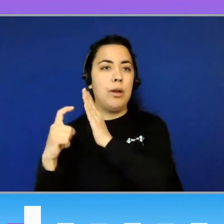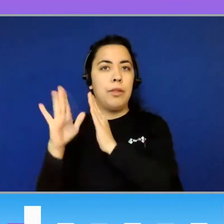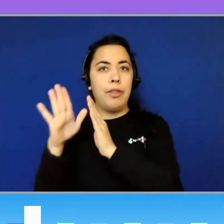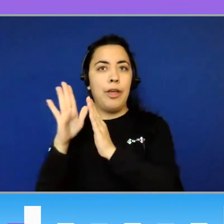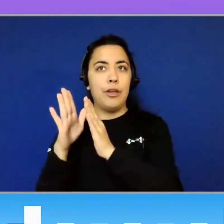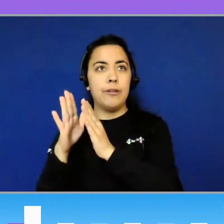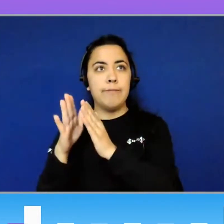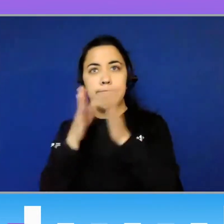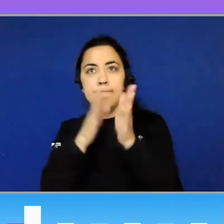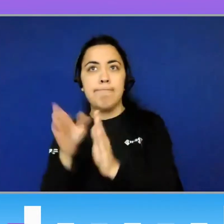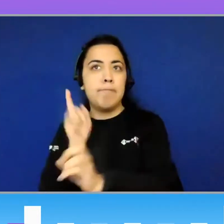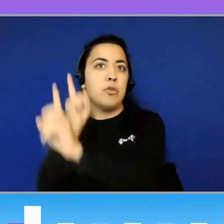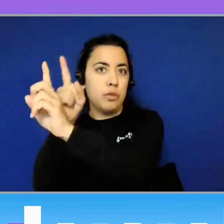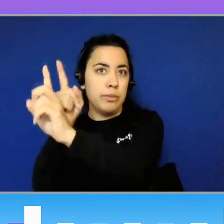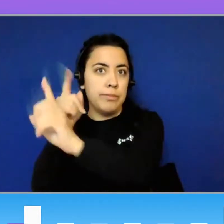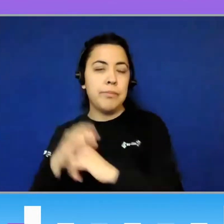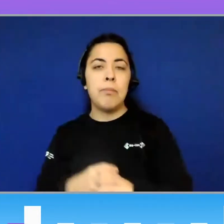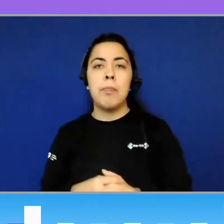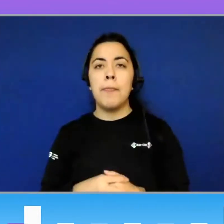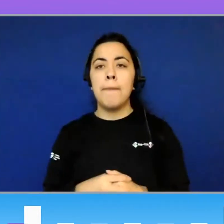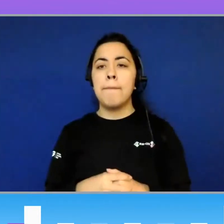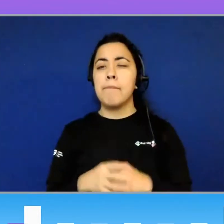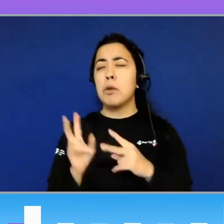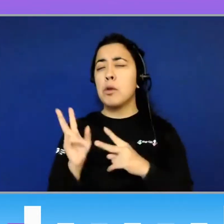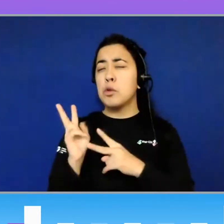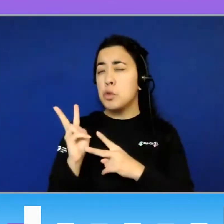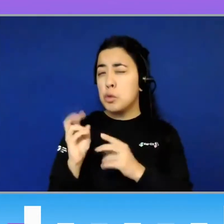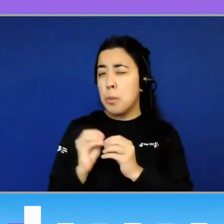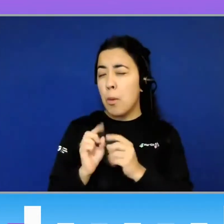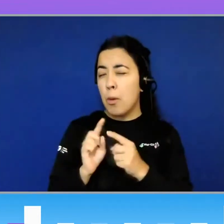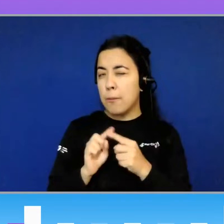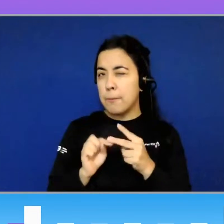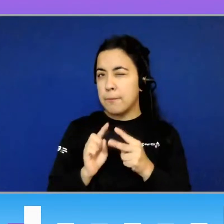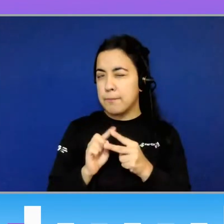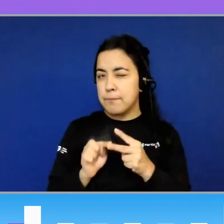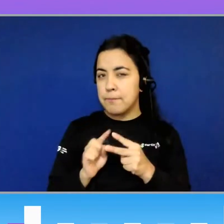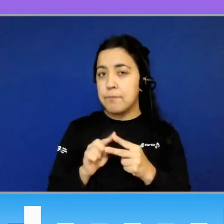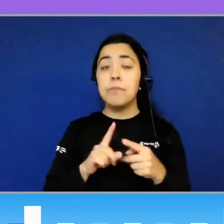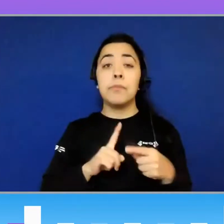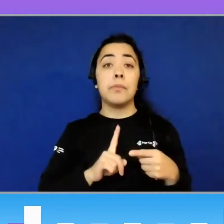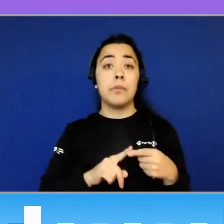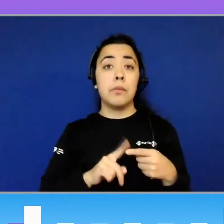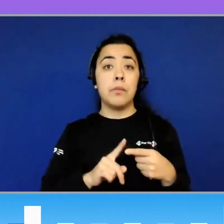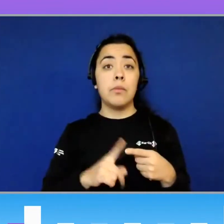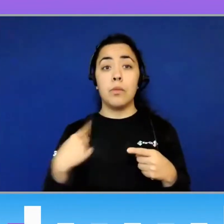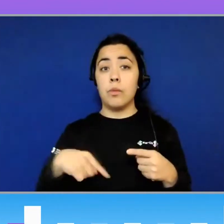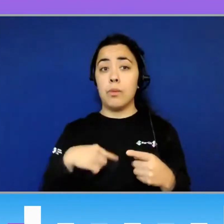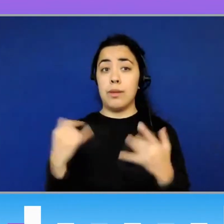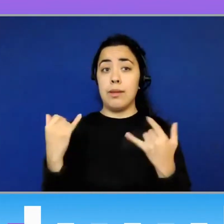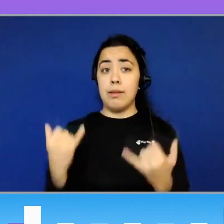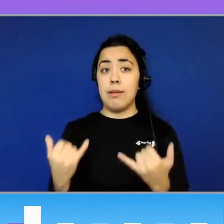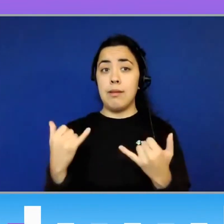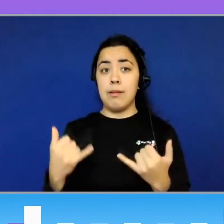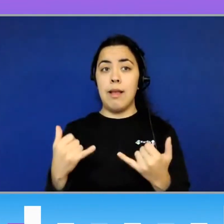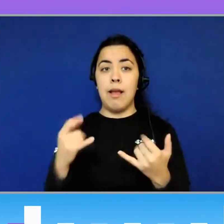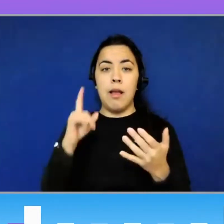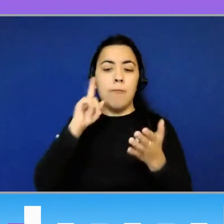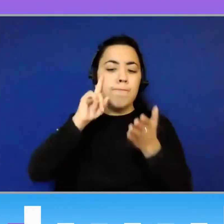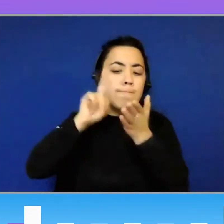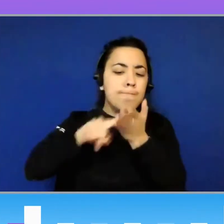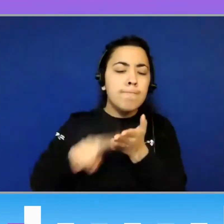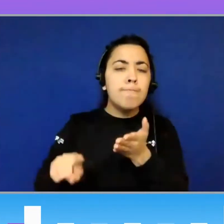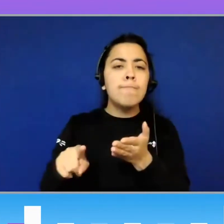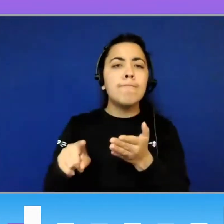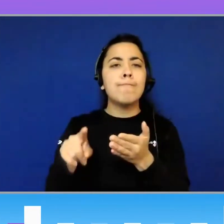another, 2 more points. One is that we are looking into the matters of e-books, because